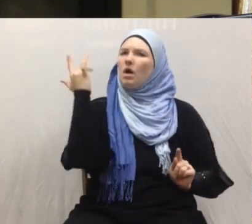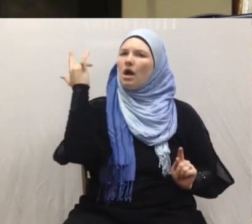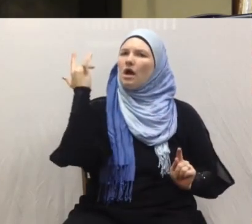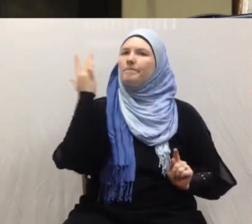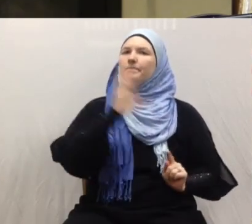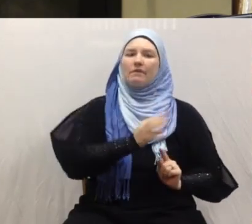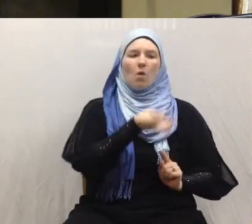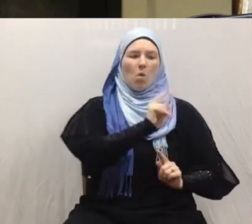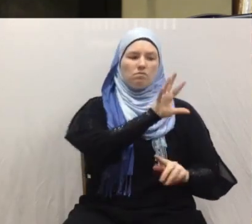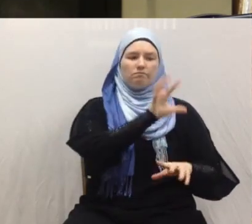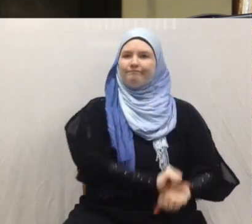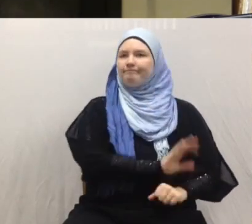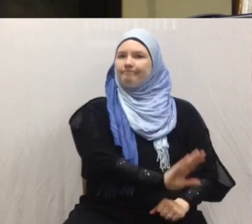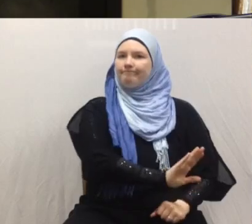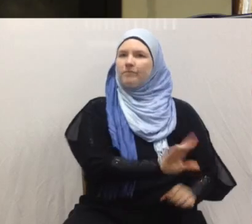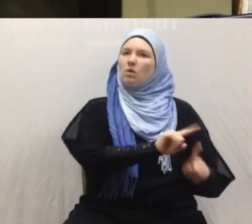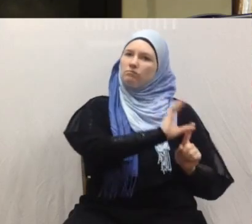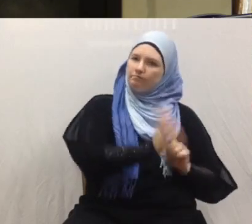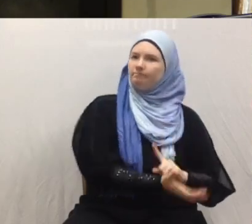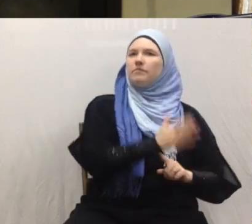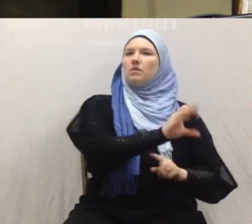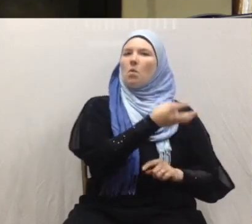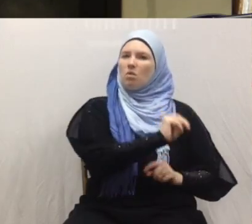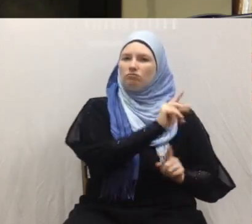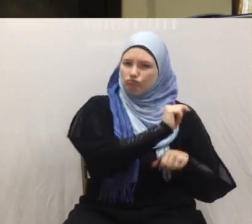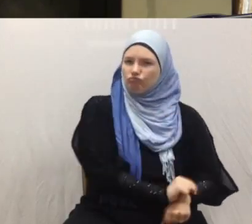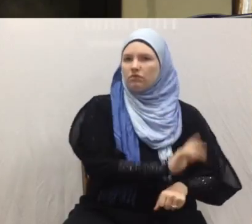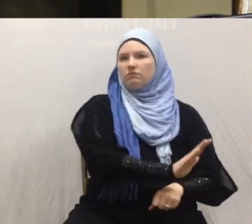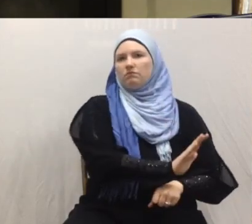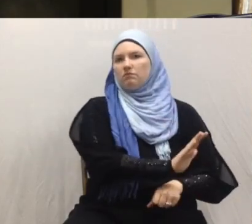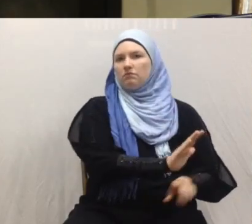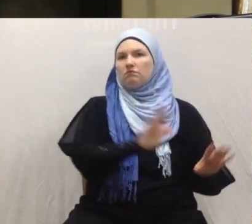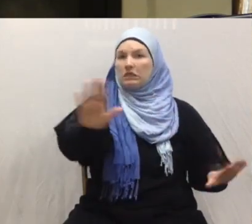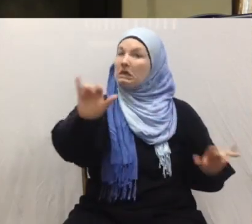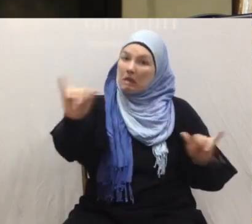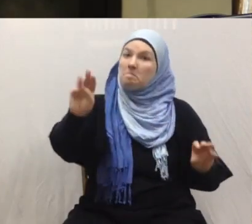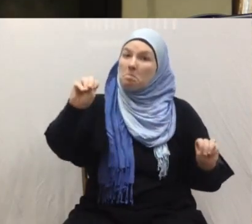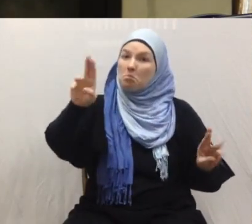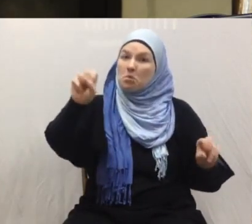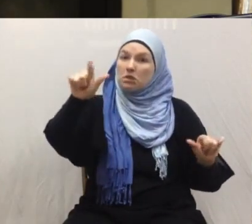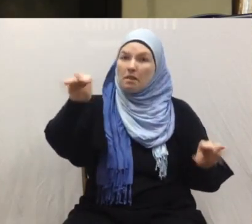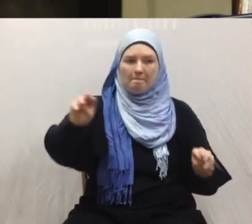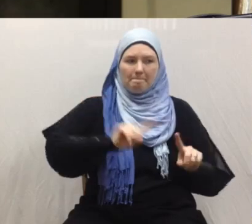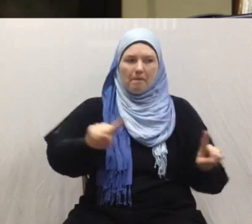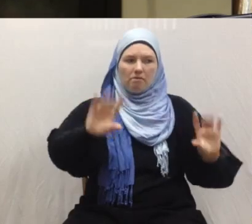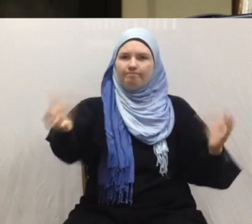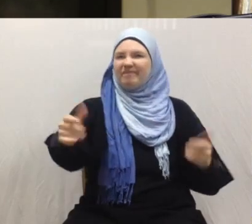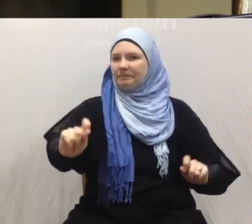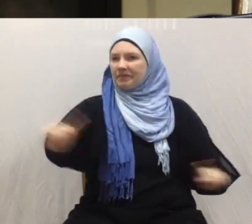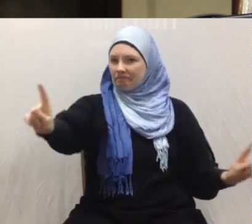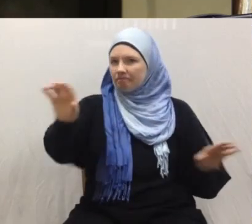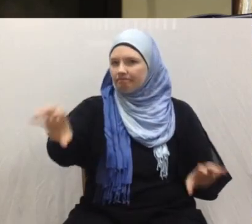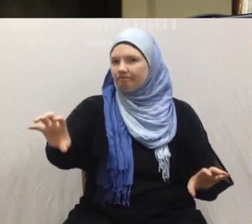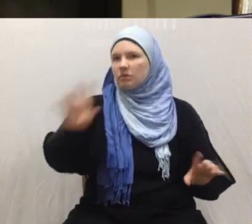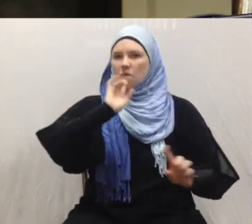own customs and they have their own traditions. And in the beginning of this constitution, the